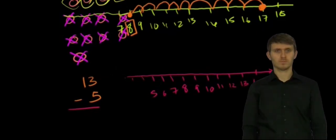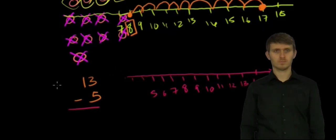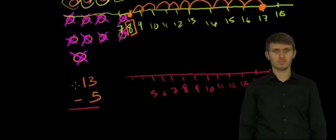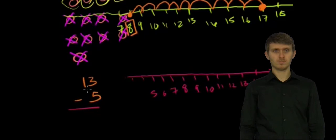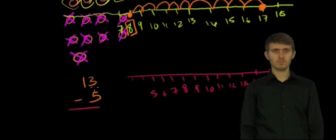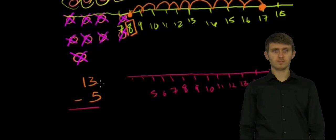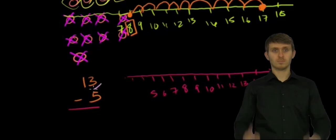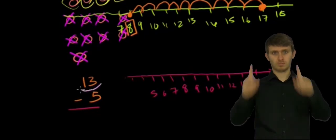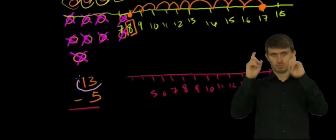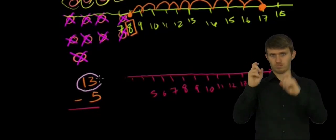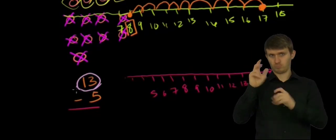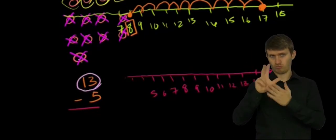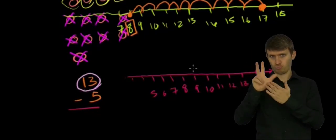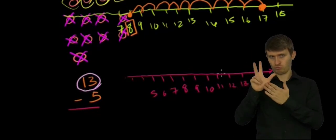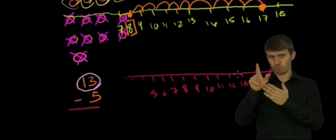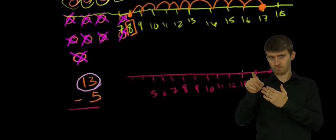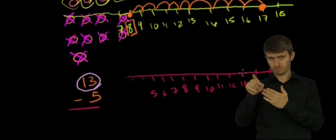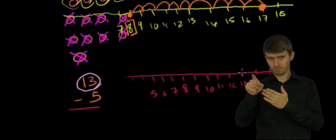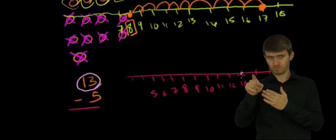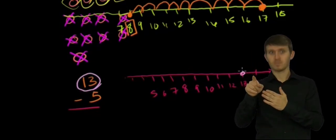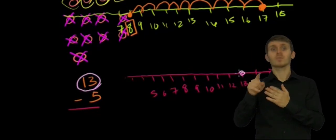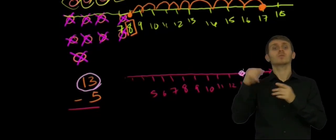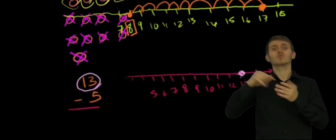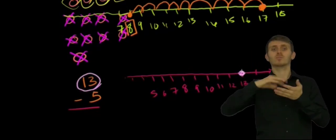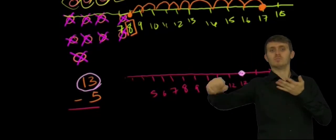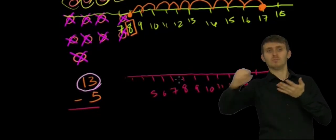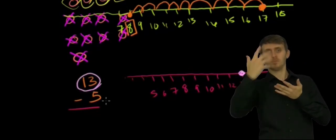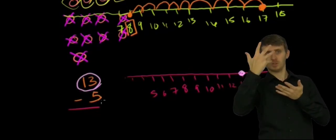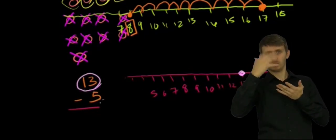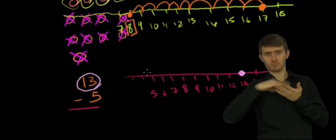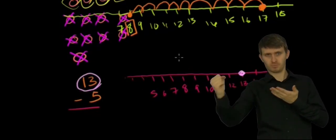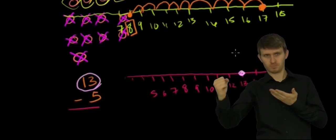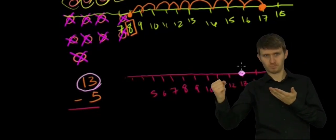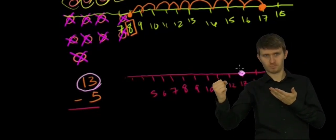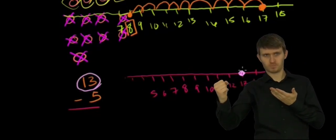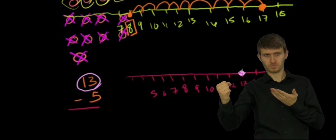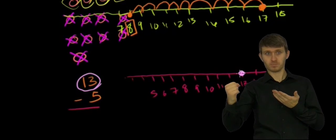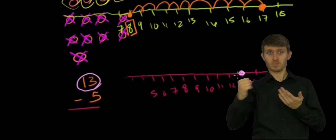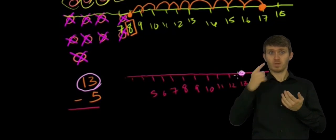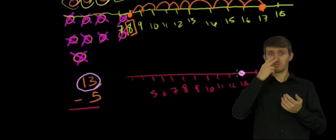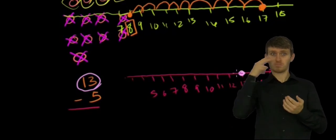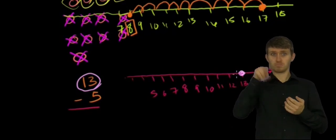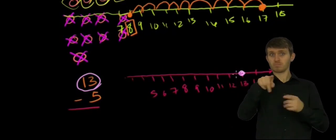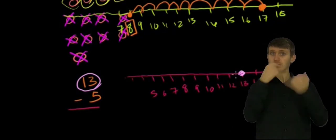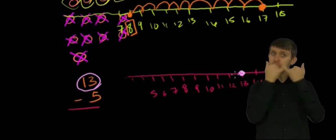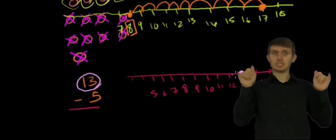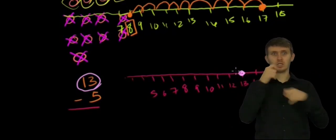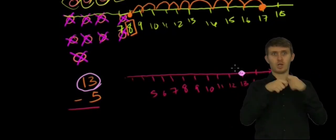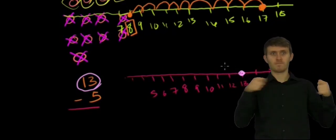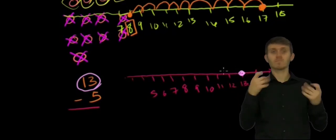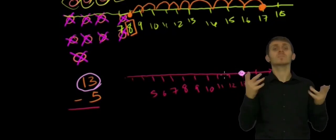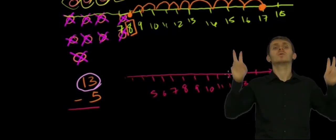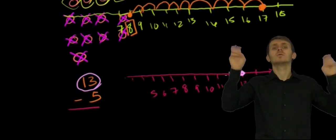at 13. We're starting at 13. 13. And we're going to take 5 away from it. So this is the